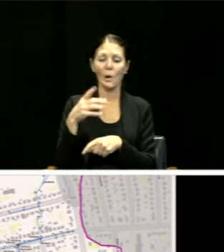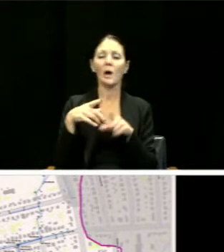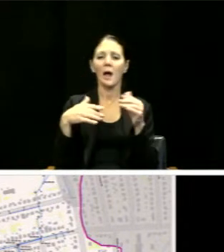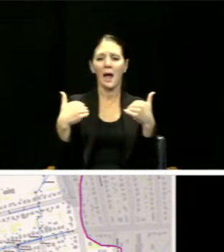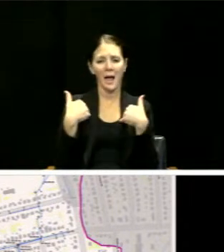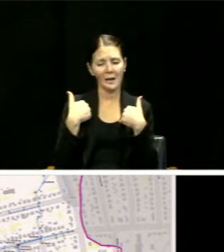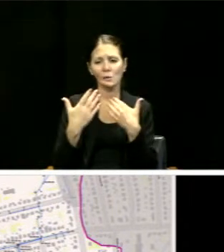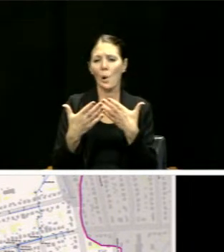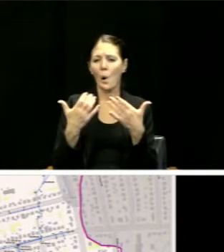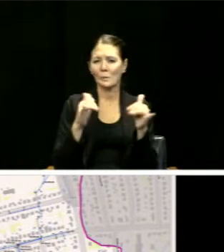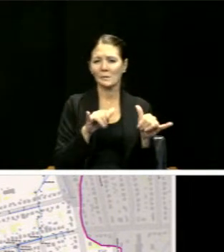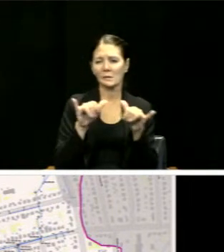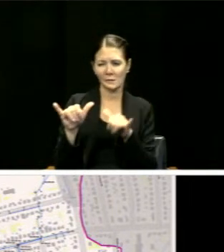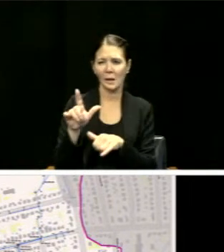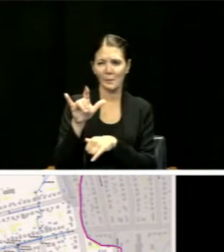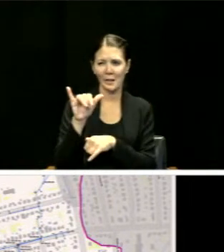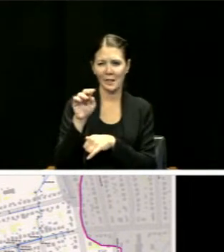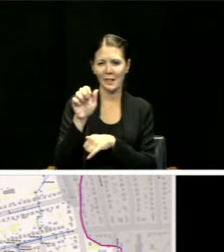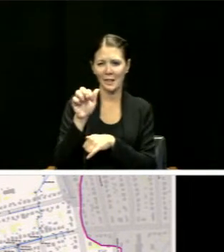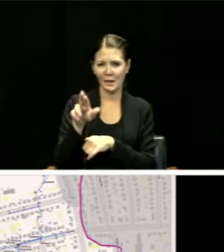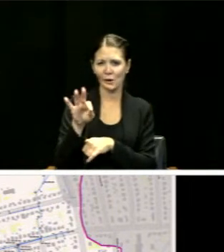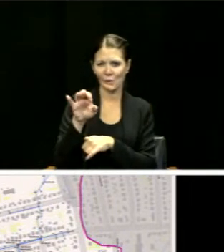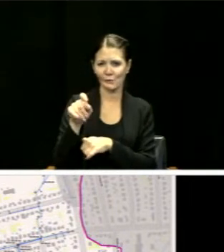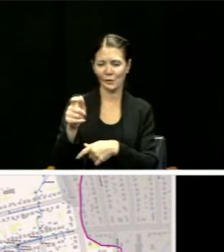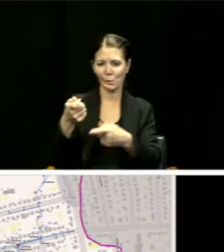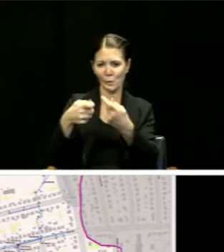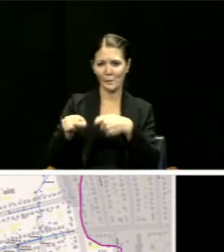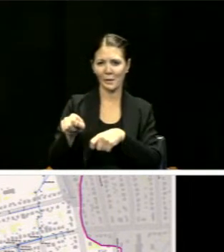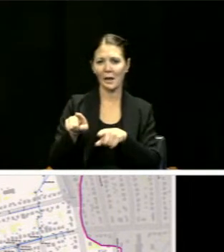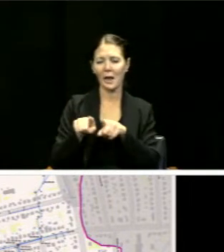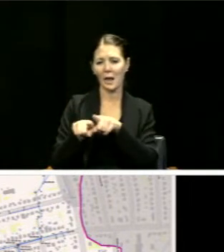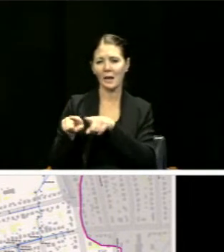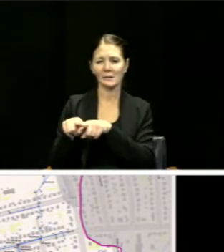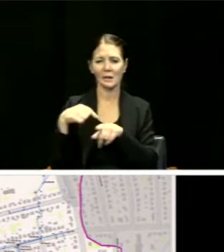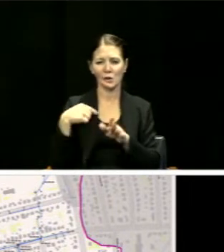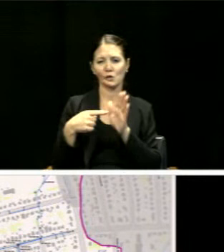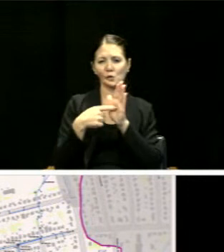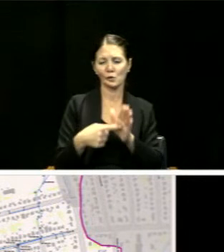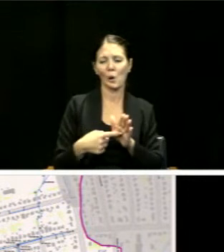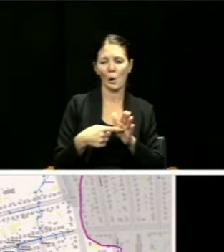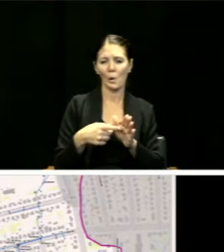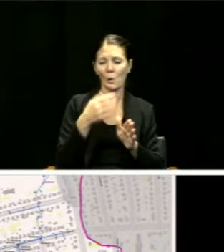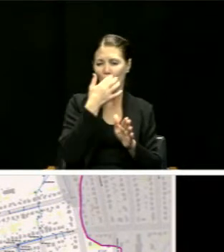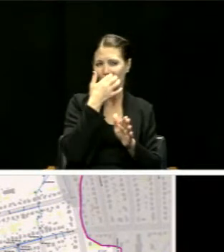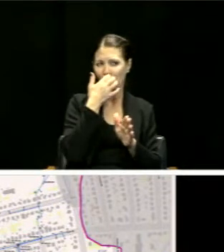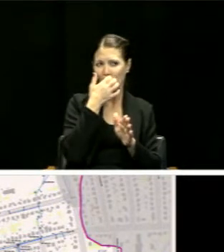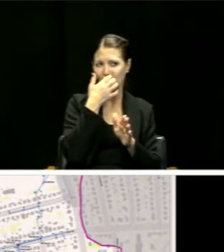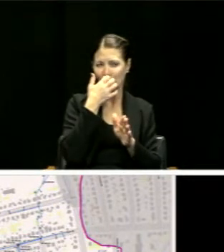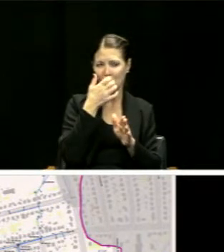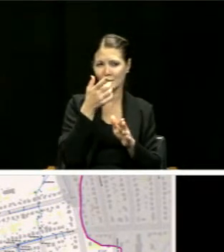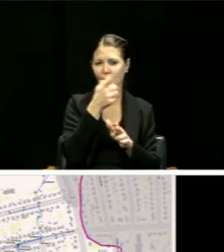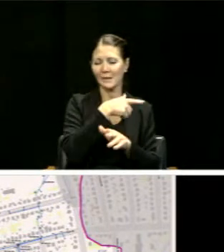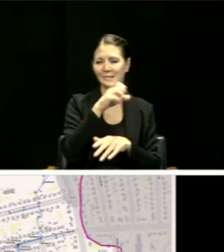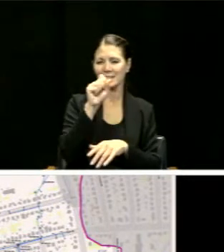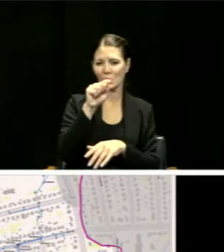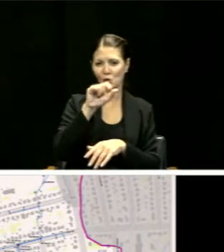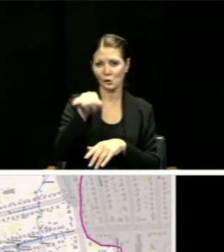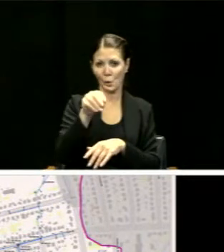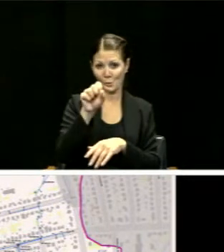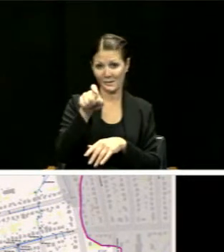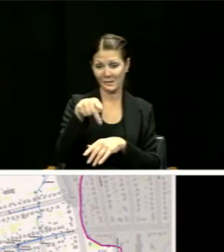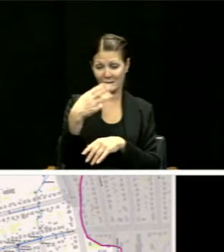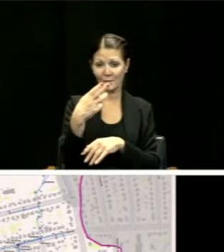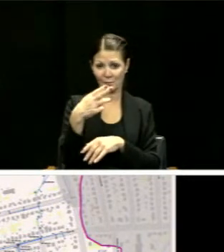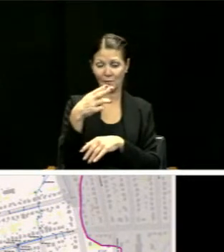the same amount of linear foot of pipe replacement as was shown in the St. Joseph's Tributary